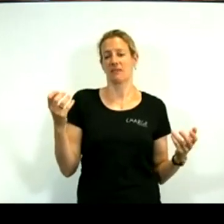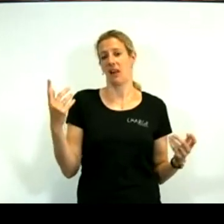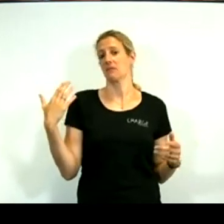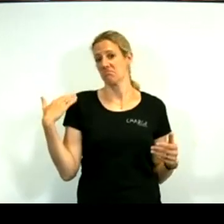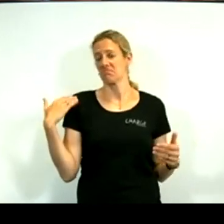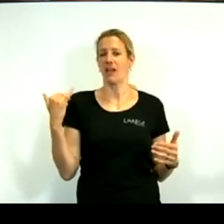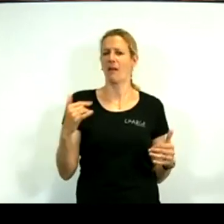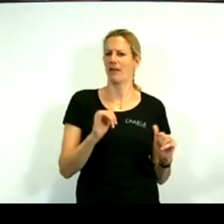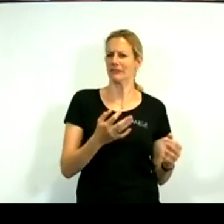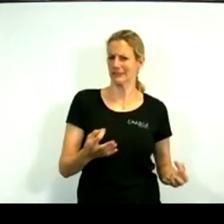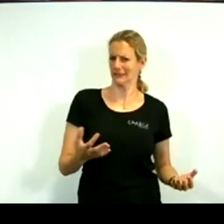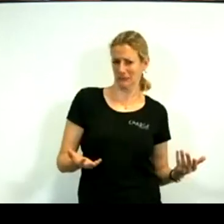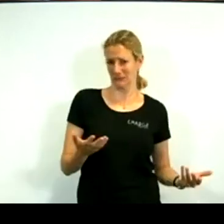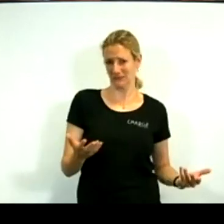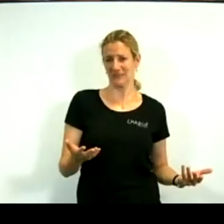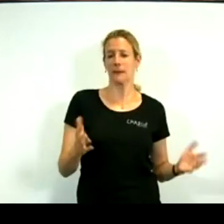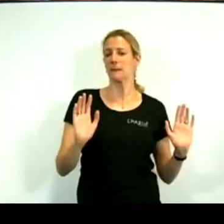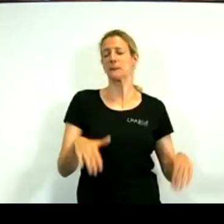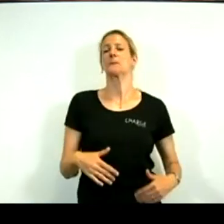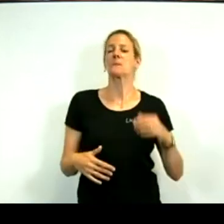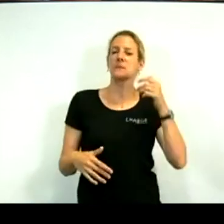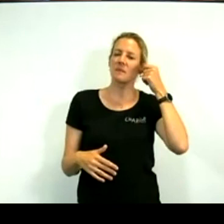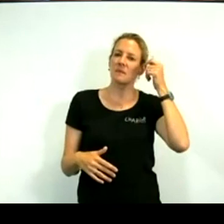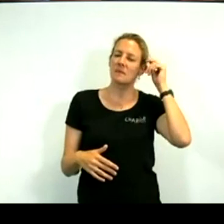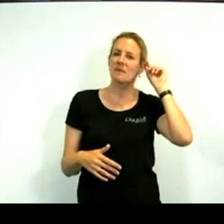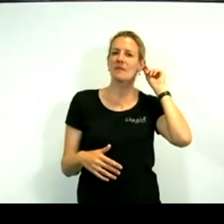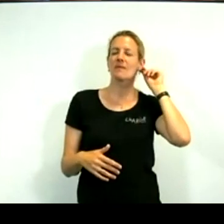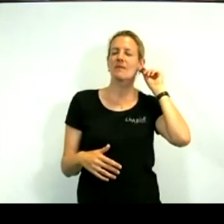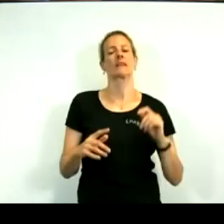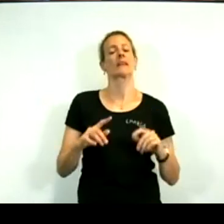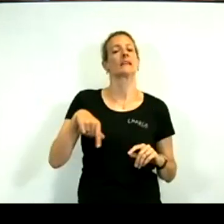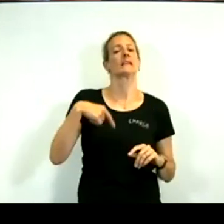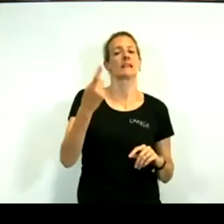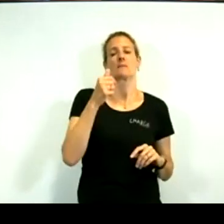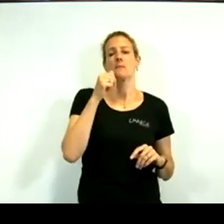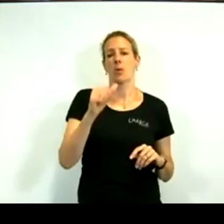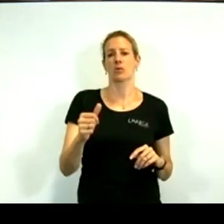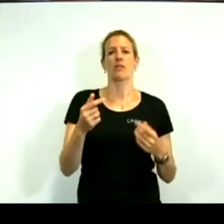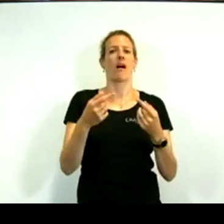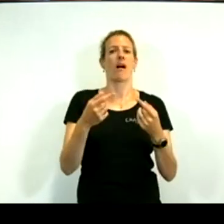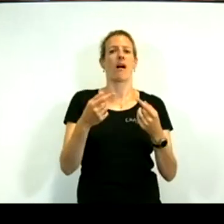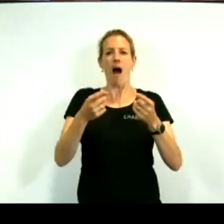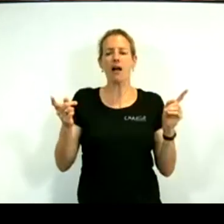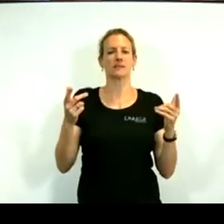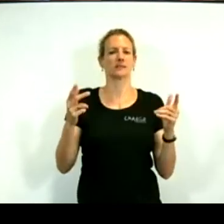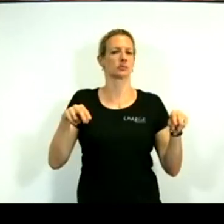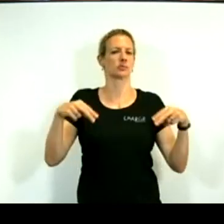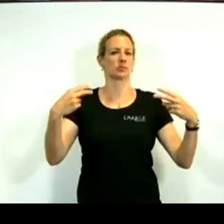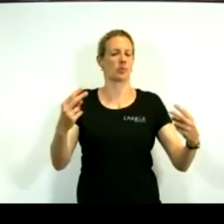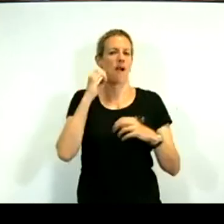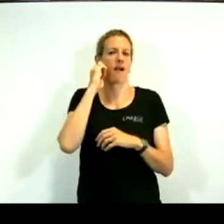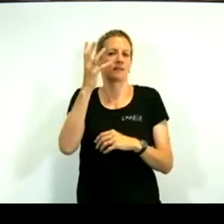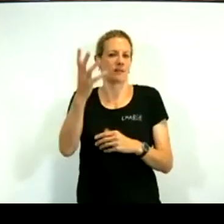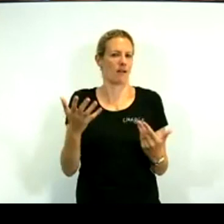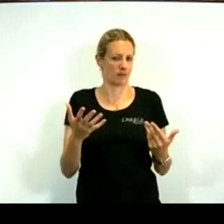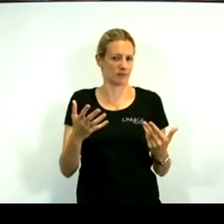or next Monday, you're all going to be involved directly with children. And that's where what we're